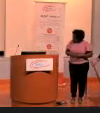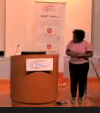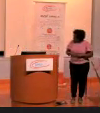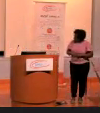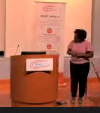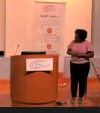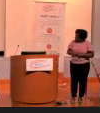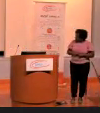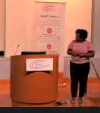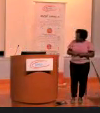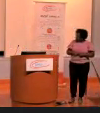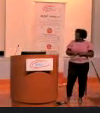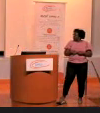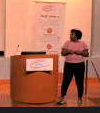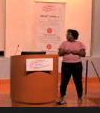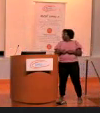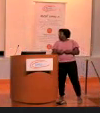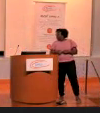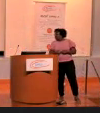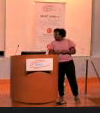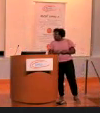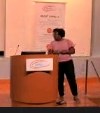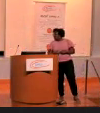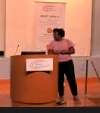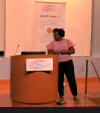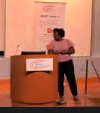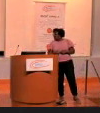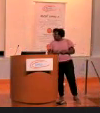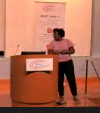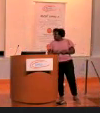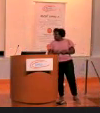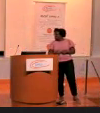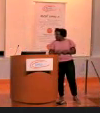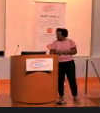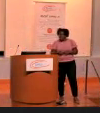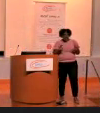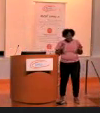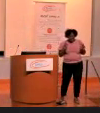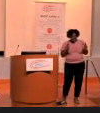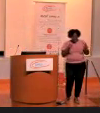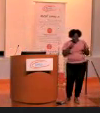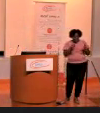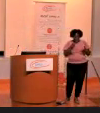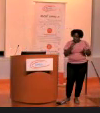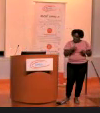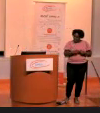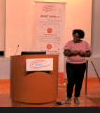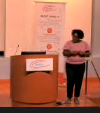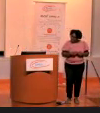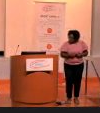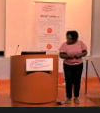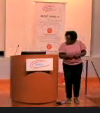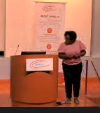Just push it and then the green will be go. Okay. There you go. We're